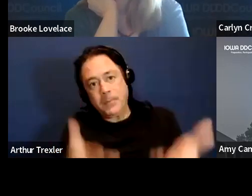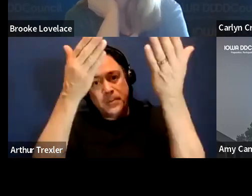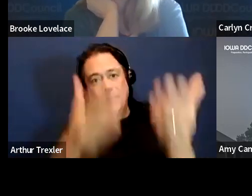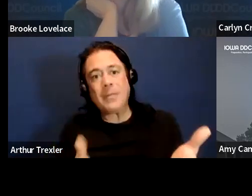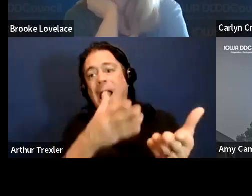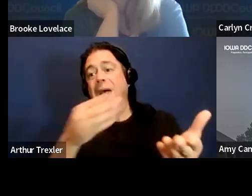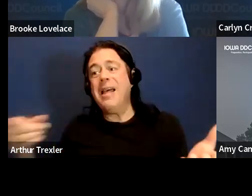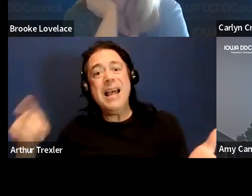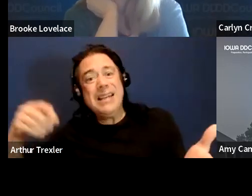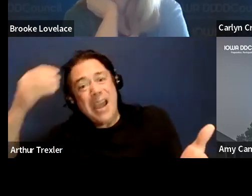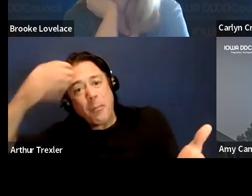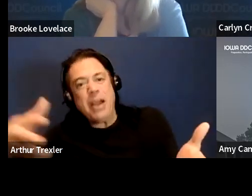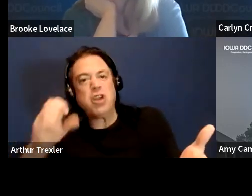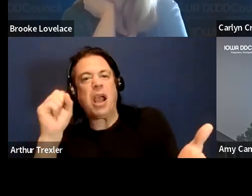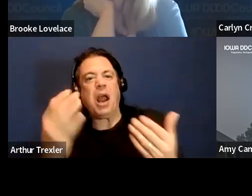information about services.